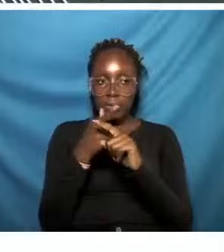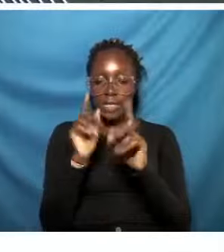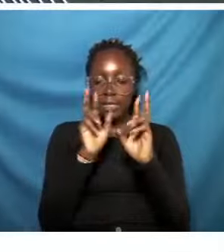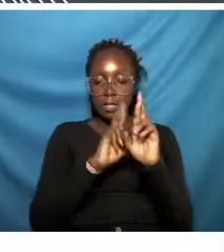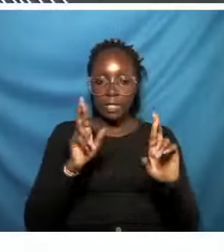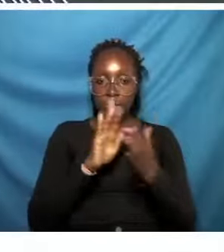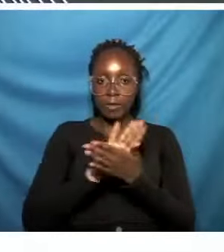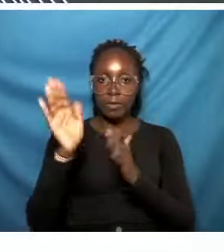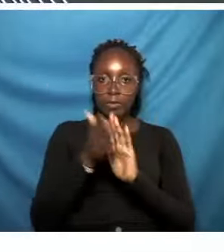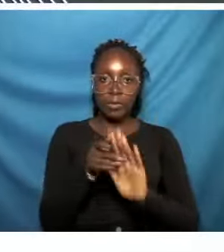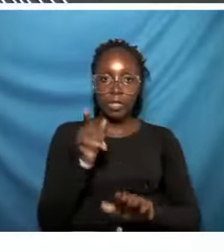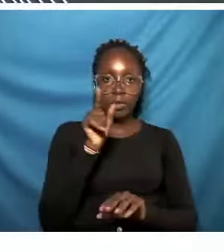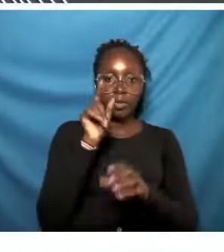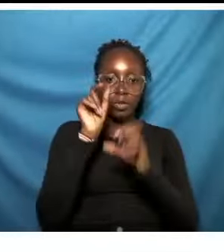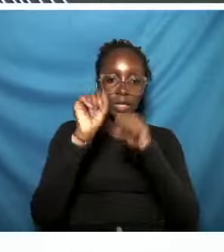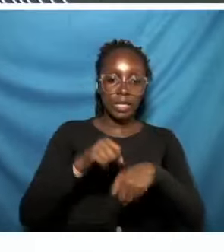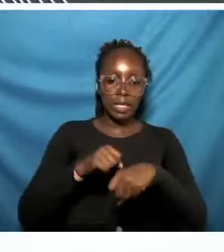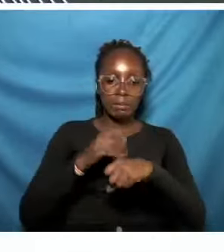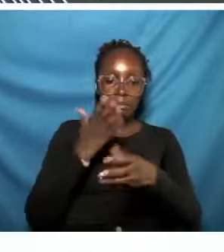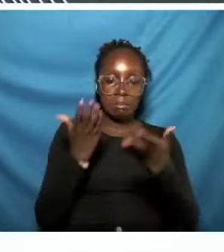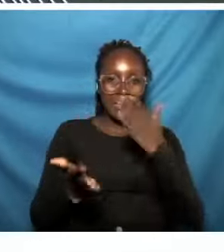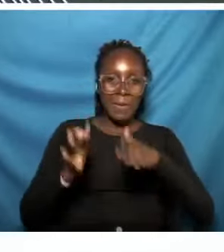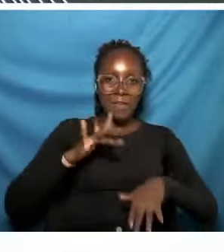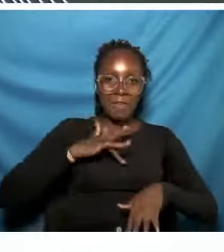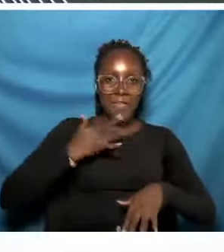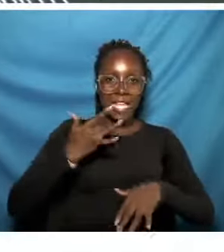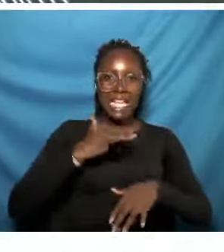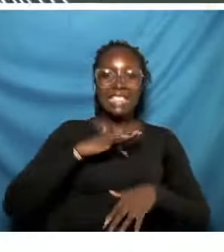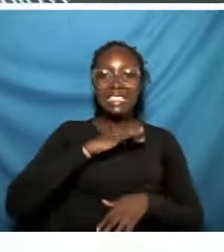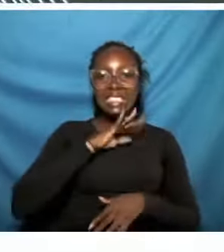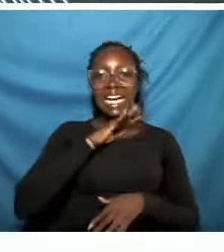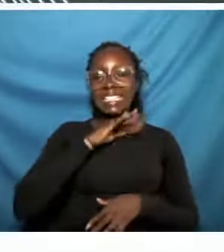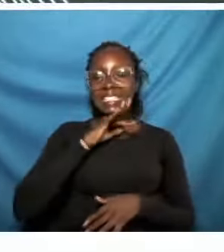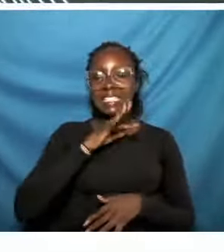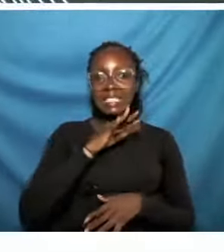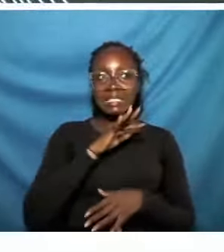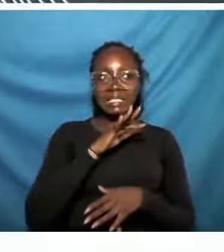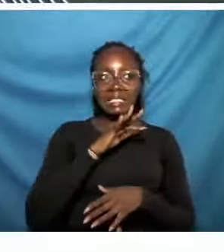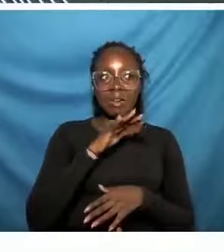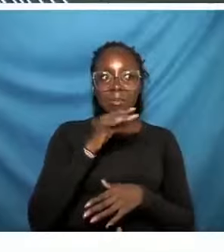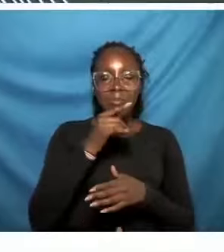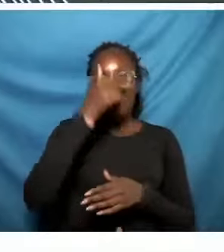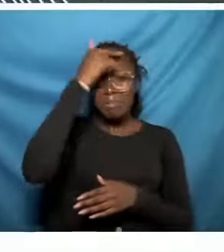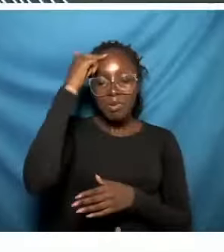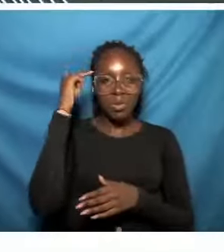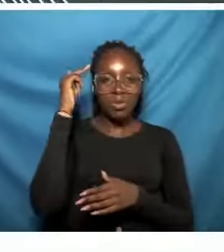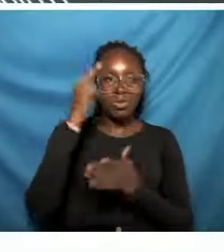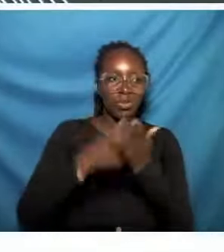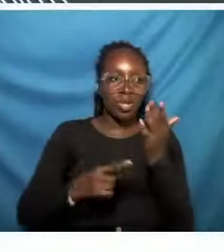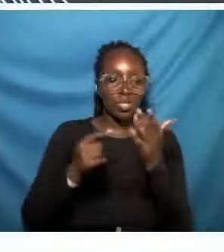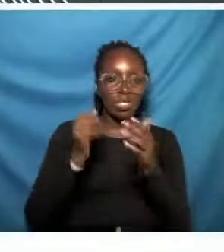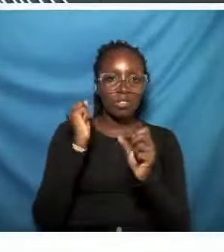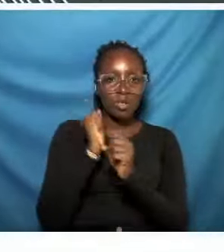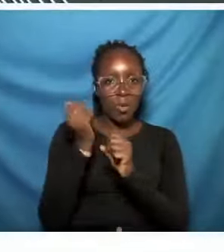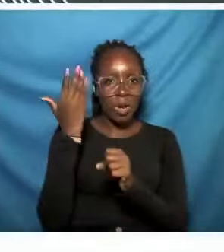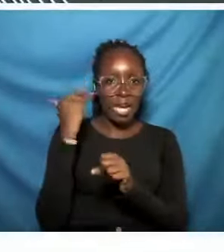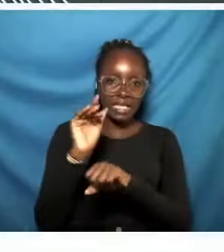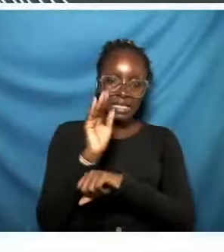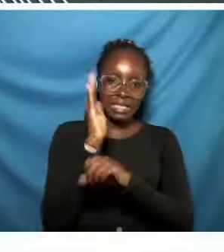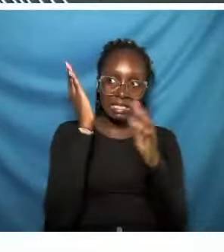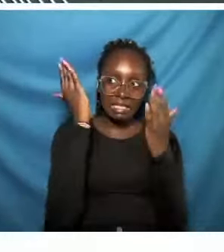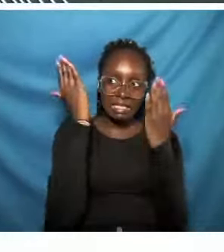you. Maybe you feel dirty and filthy because of what you did this night or this week, and you feel you are